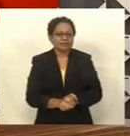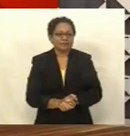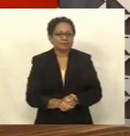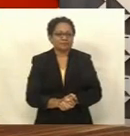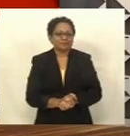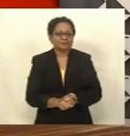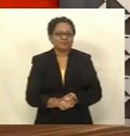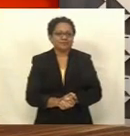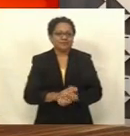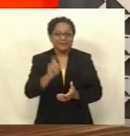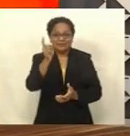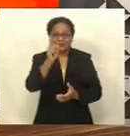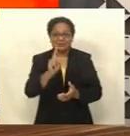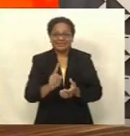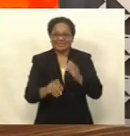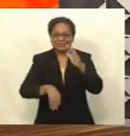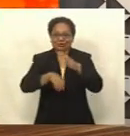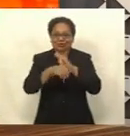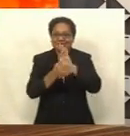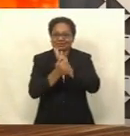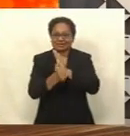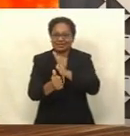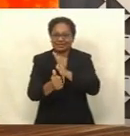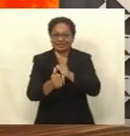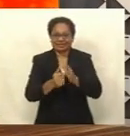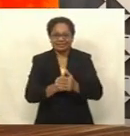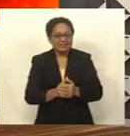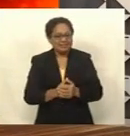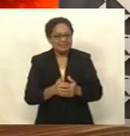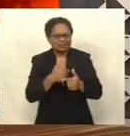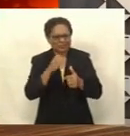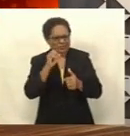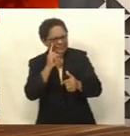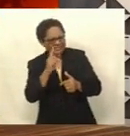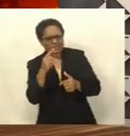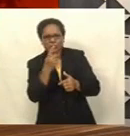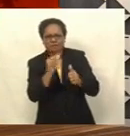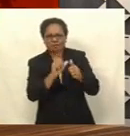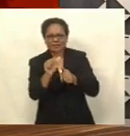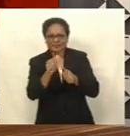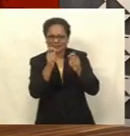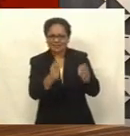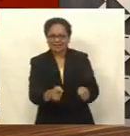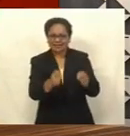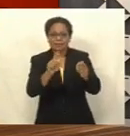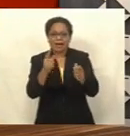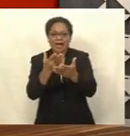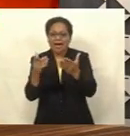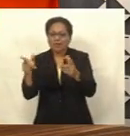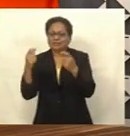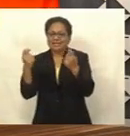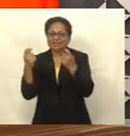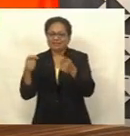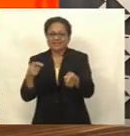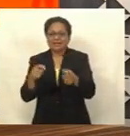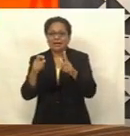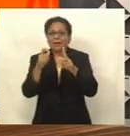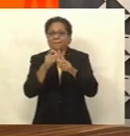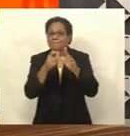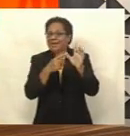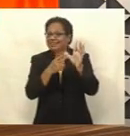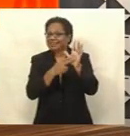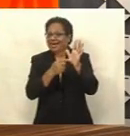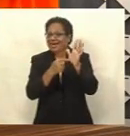In today's Play of the Day, we are not going to look at how best a try was scored, but how it was celebrated. This one's from the Panthers and Sea